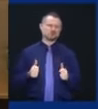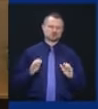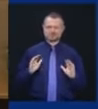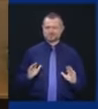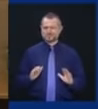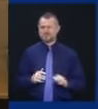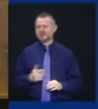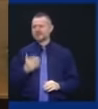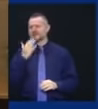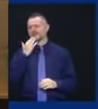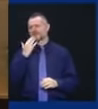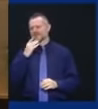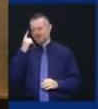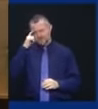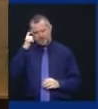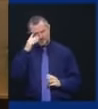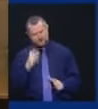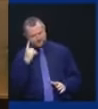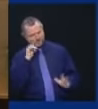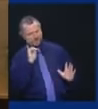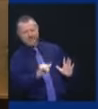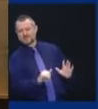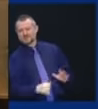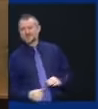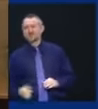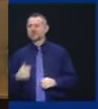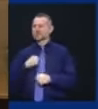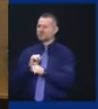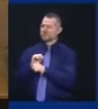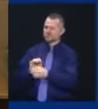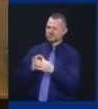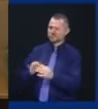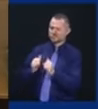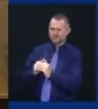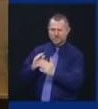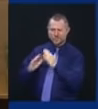So thank you again, reaching down into the community.